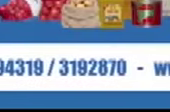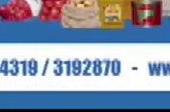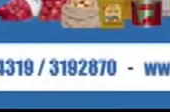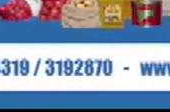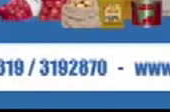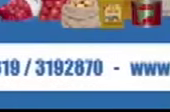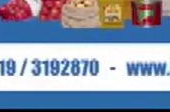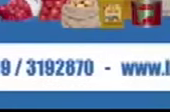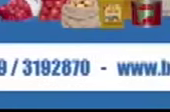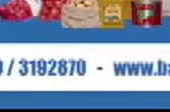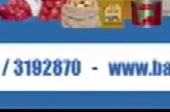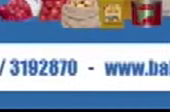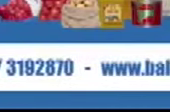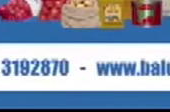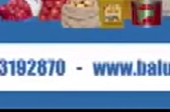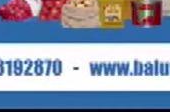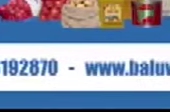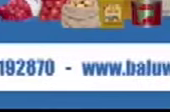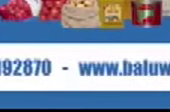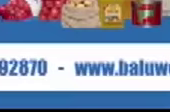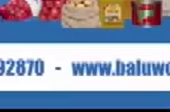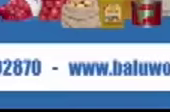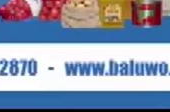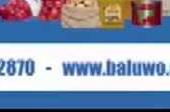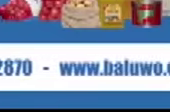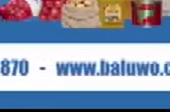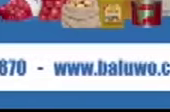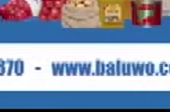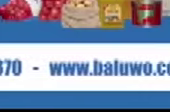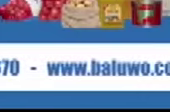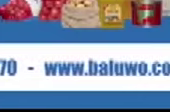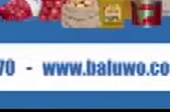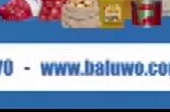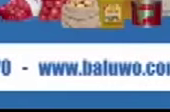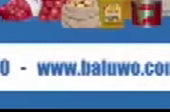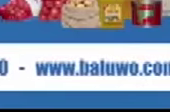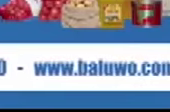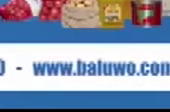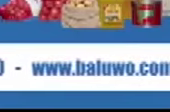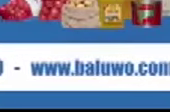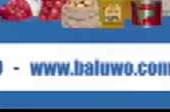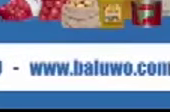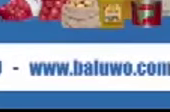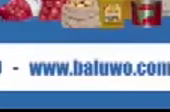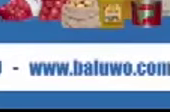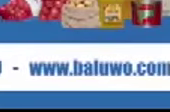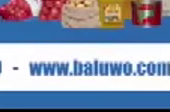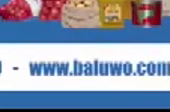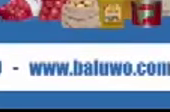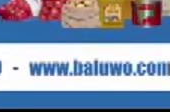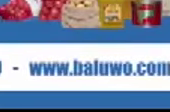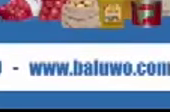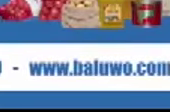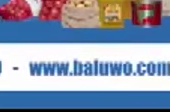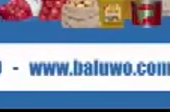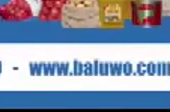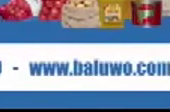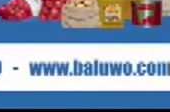be andan da kala ko wada wonde aduno si arrivi e juude mabbe a jonnay do departement on Gambia har no webi